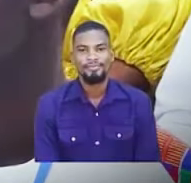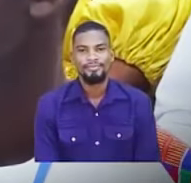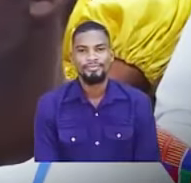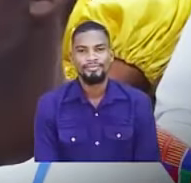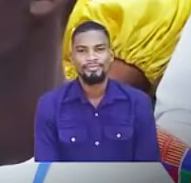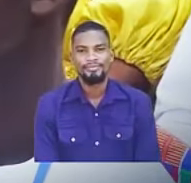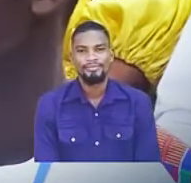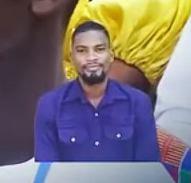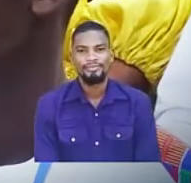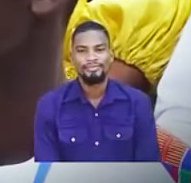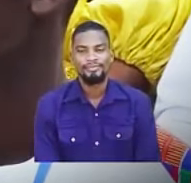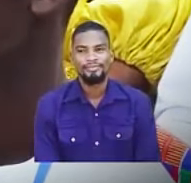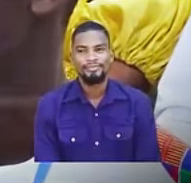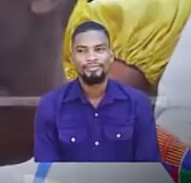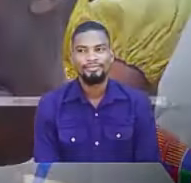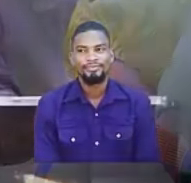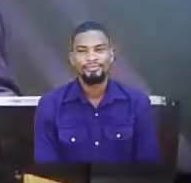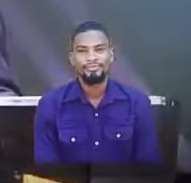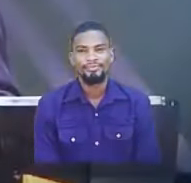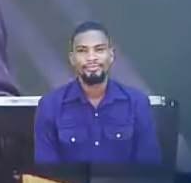were this young men who,